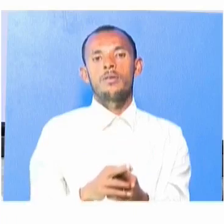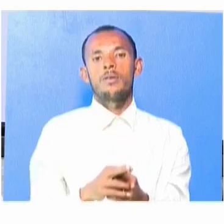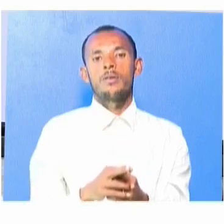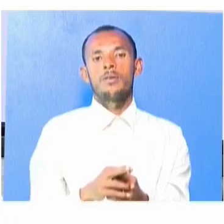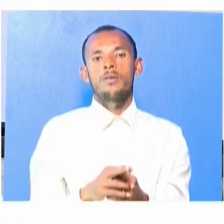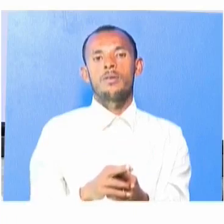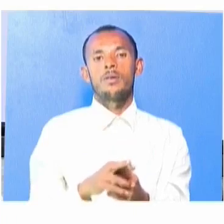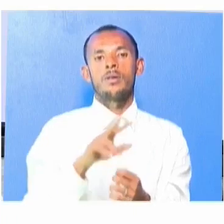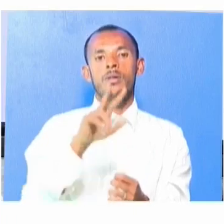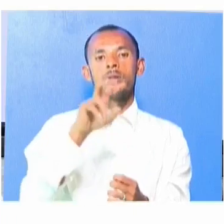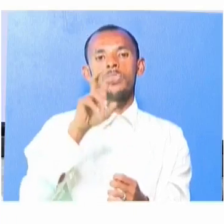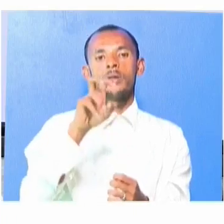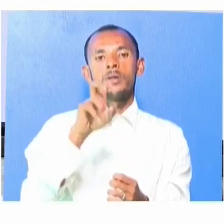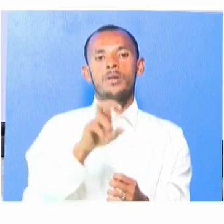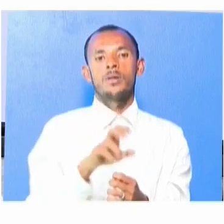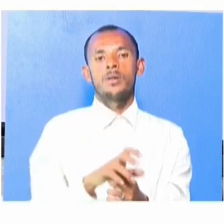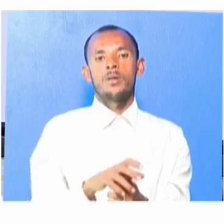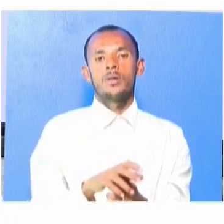20,